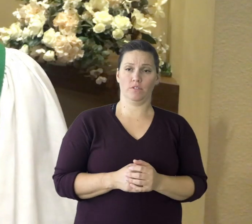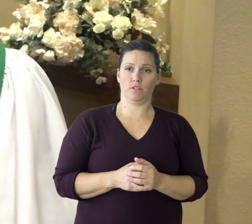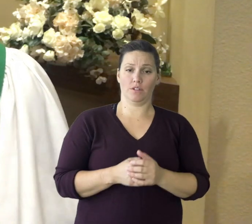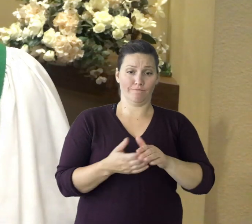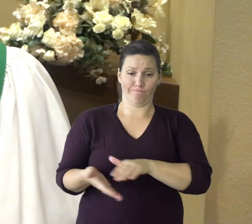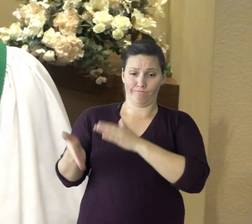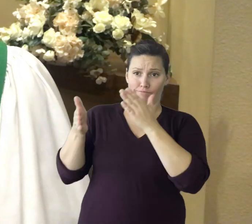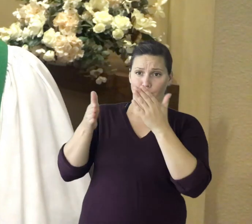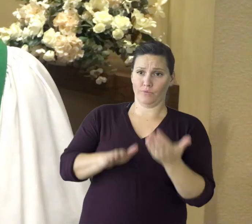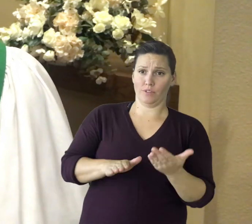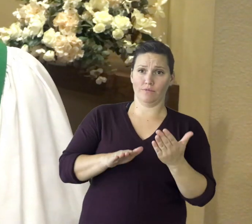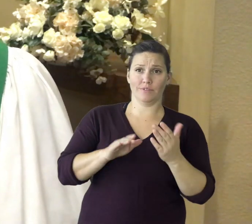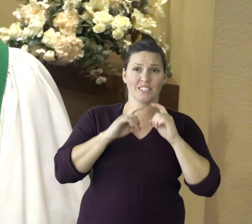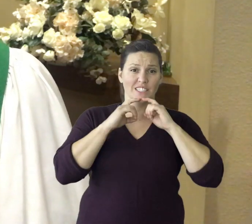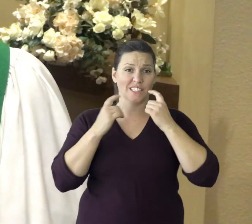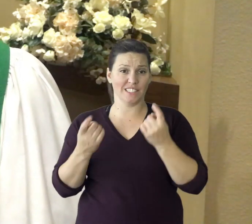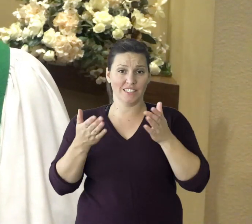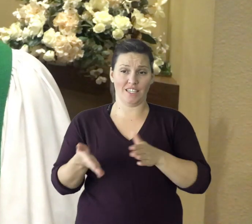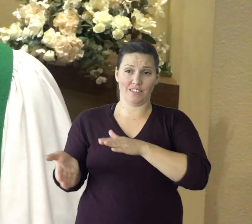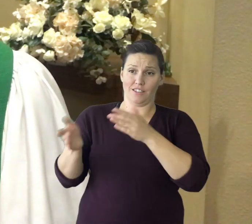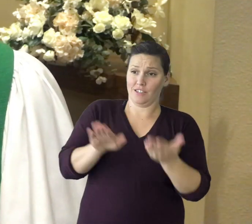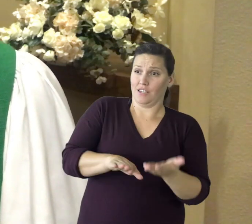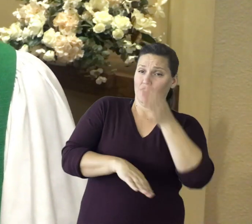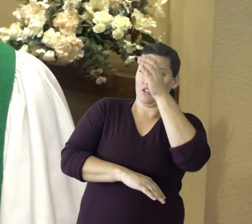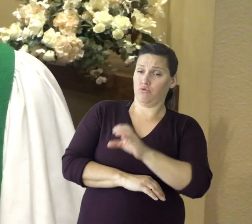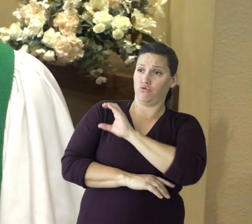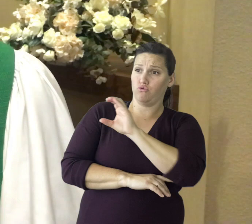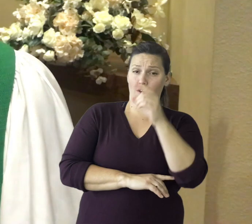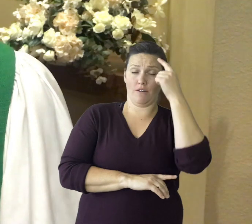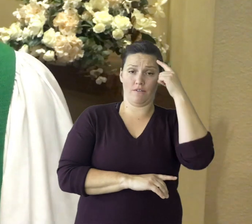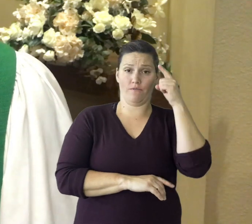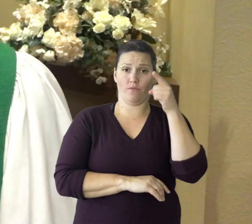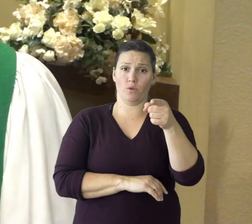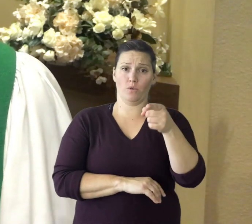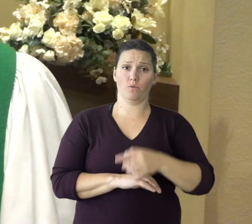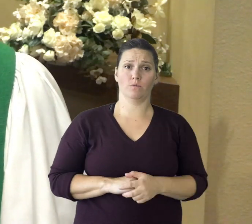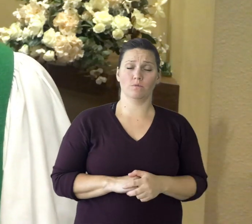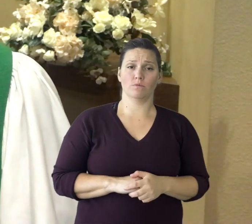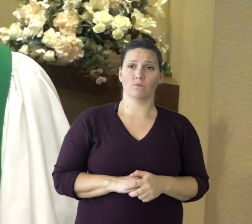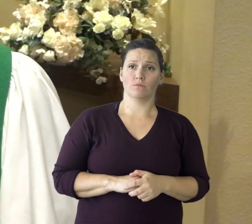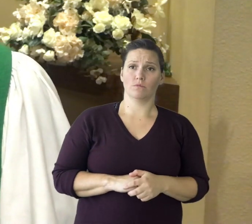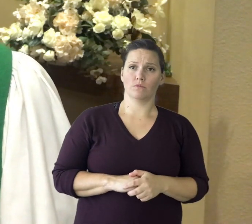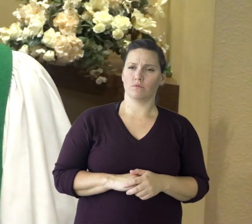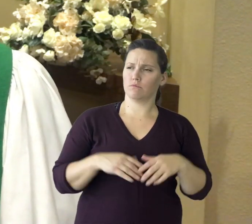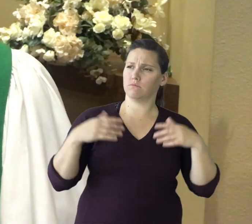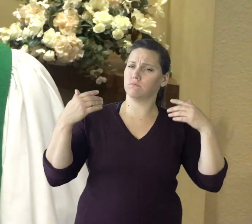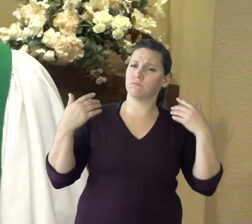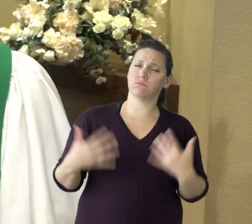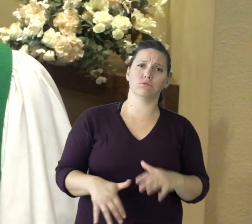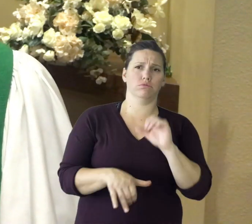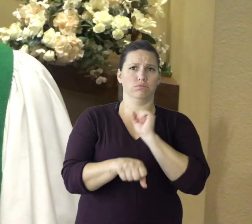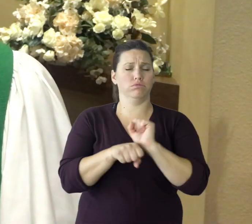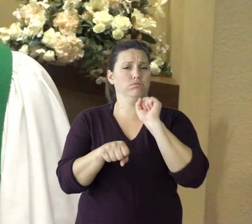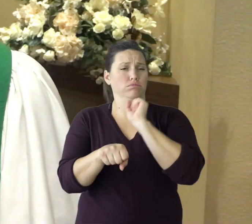sins. And then he dies a sinner's death on a cross for you. He's done